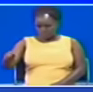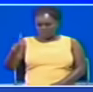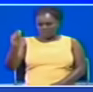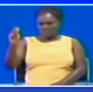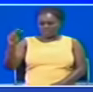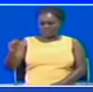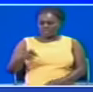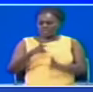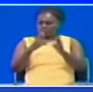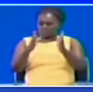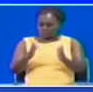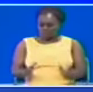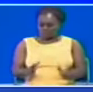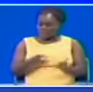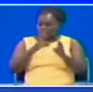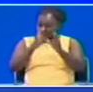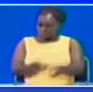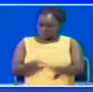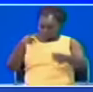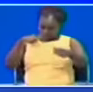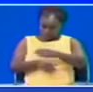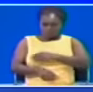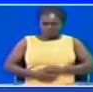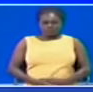KTN's Timothy Otieno now reports.